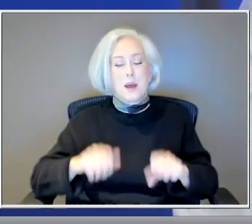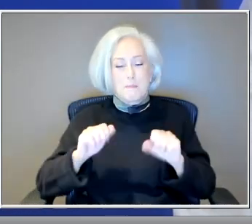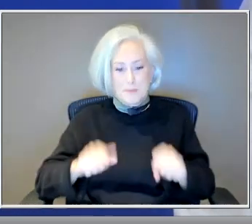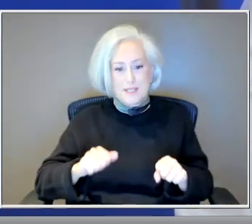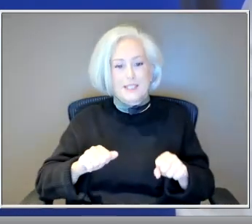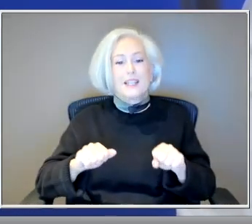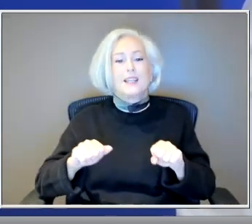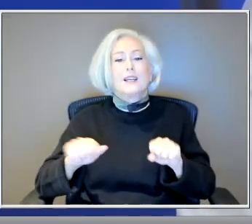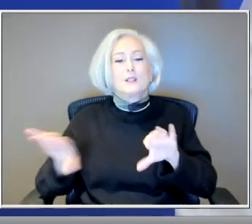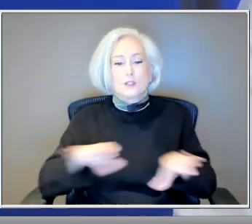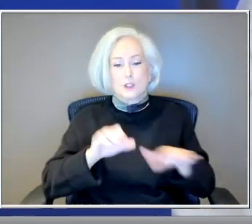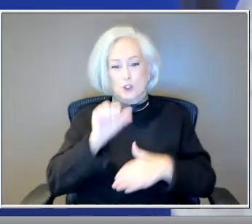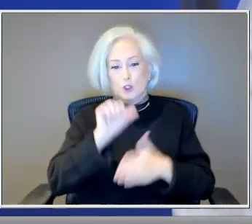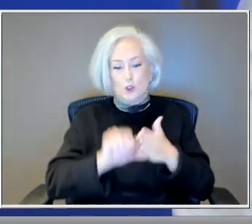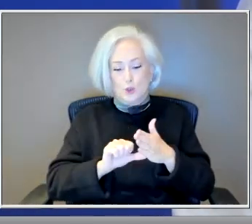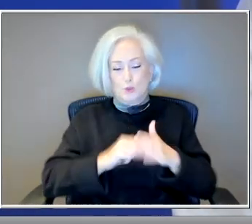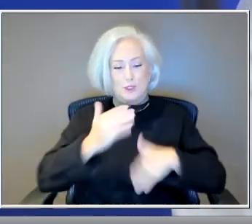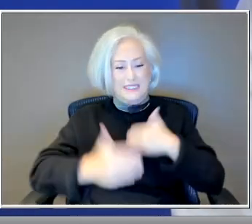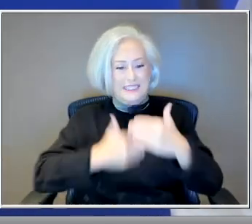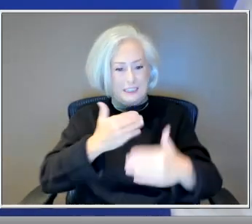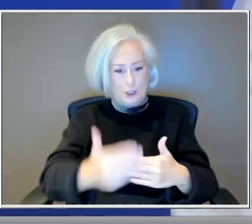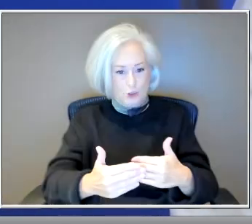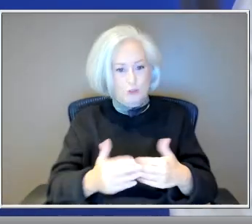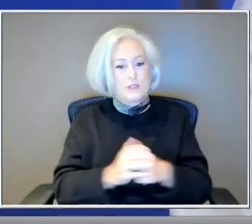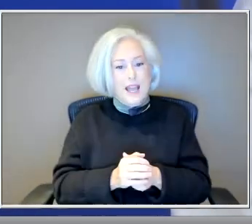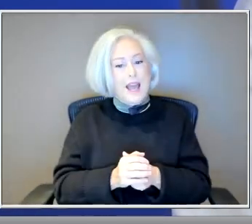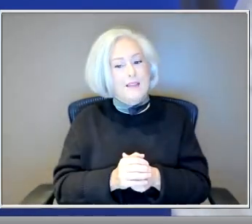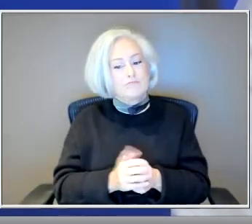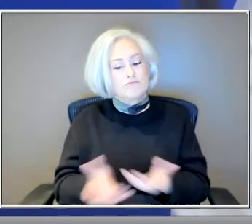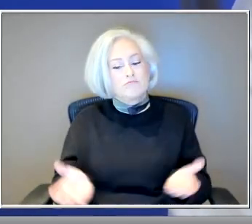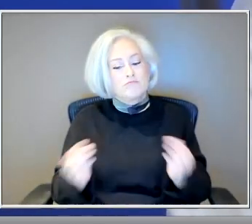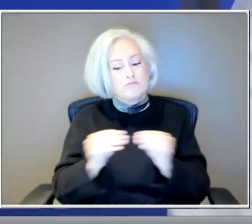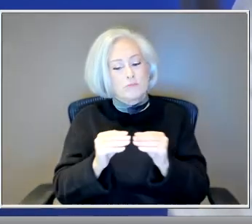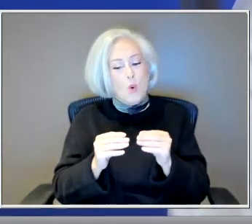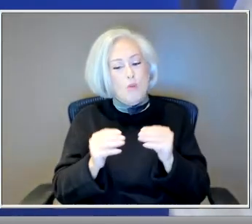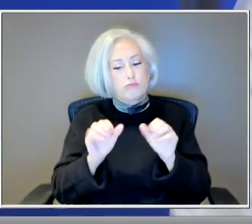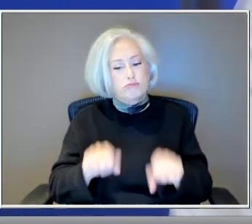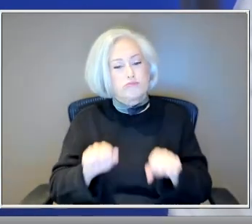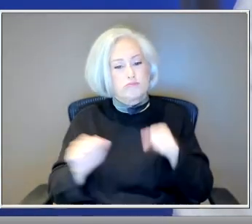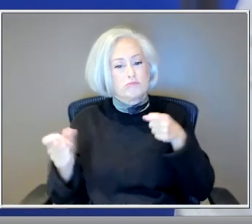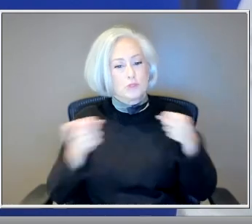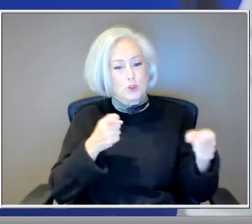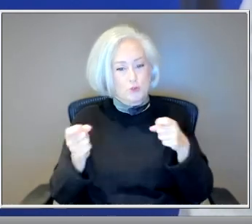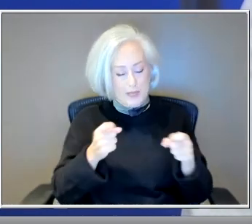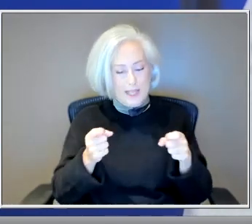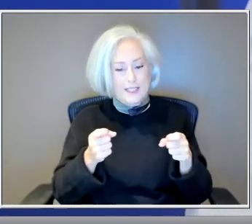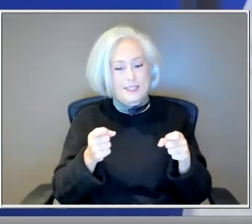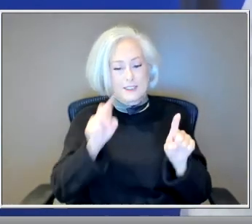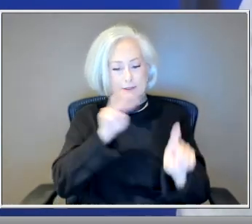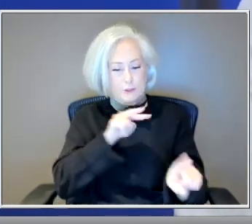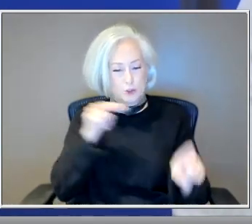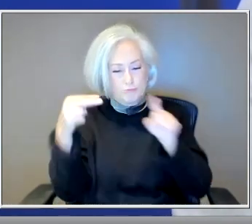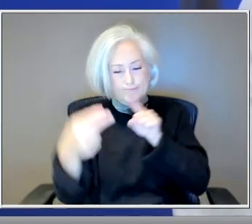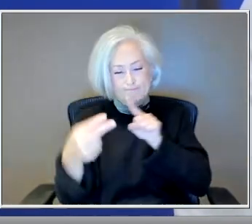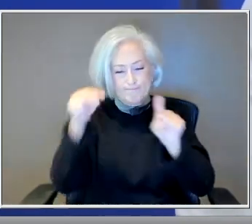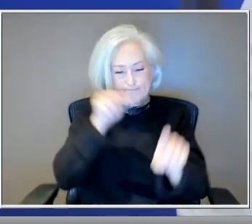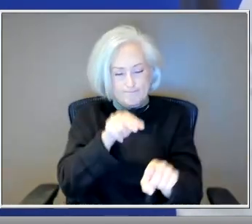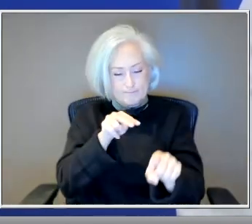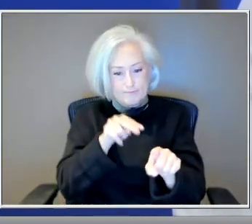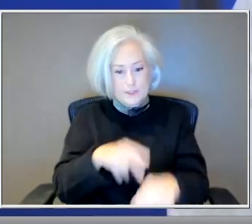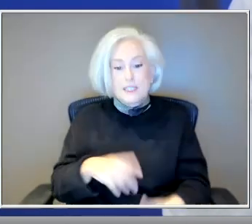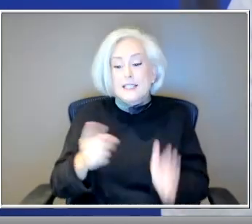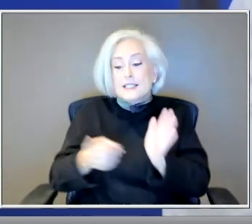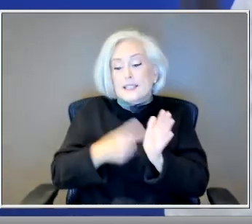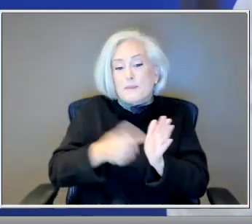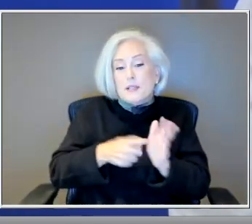much more manageable and attainable. And we all look at this and we say, you have to go to these big centers to be able to do these